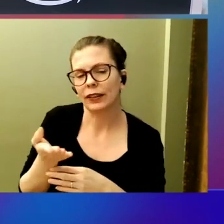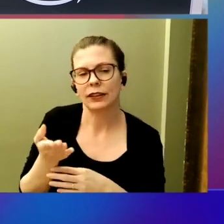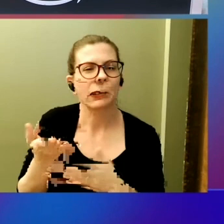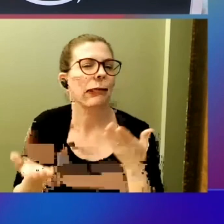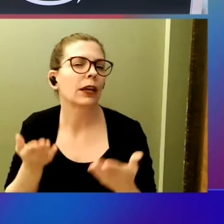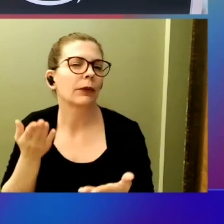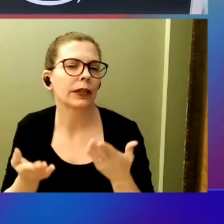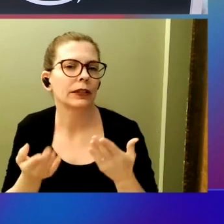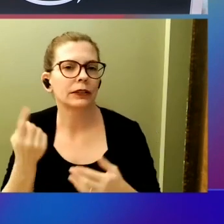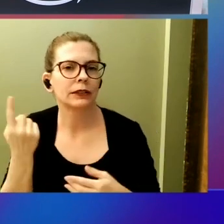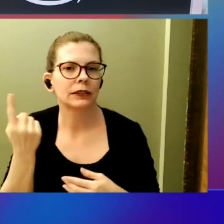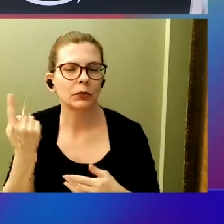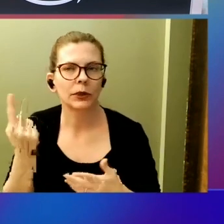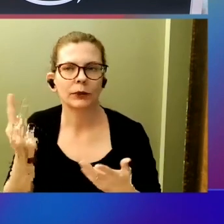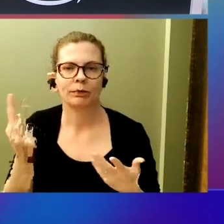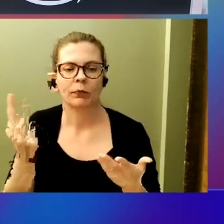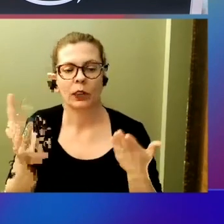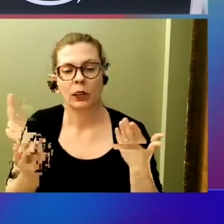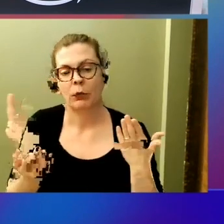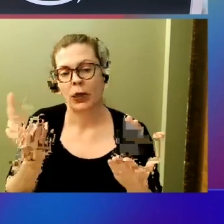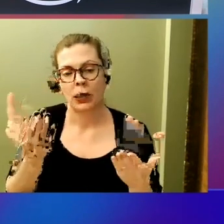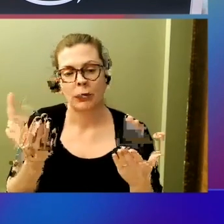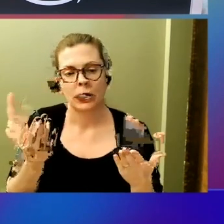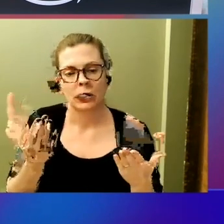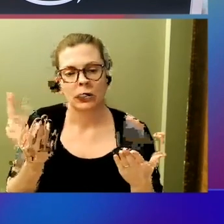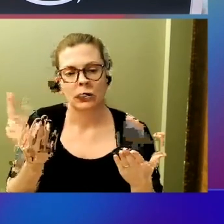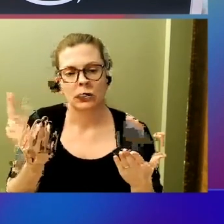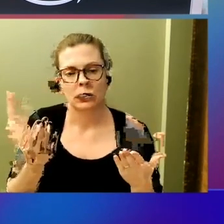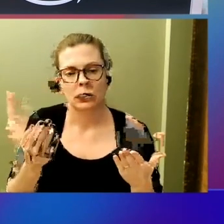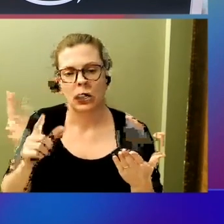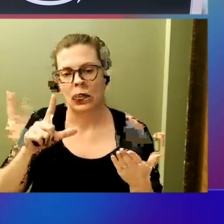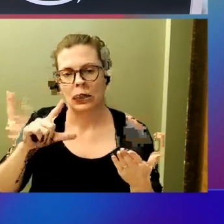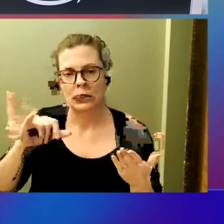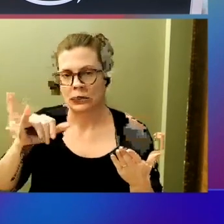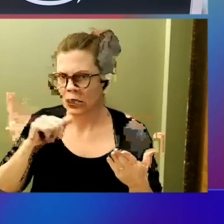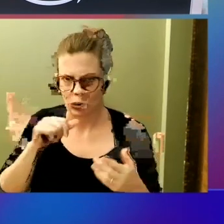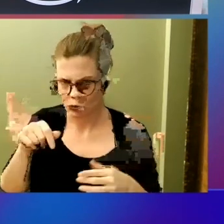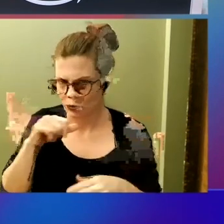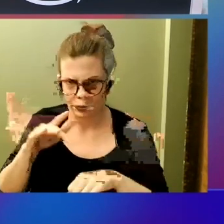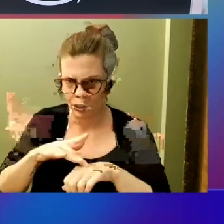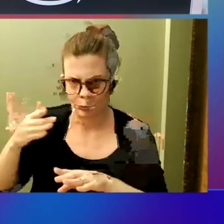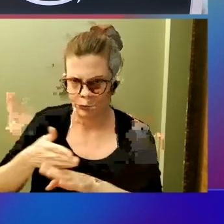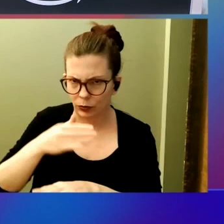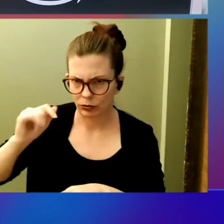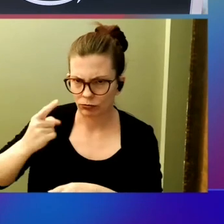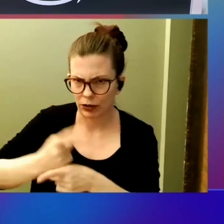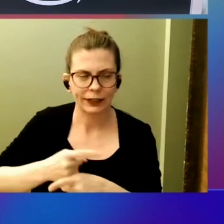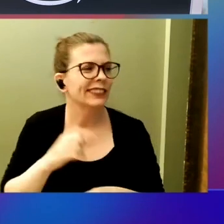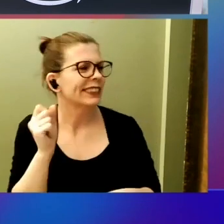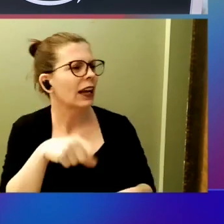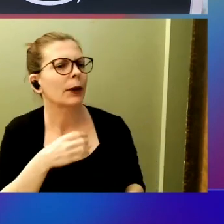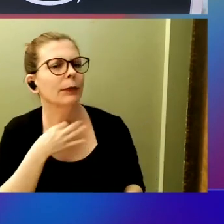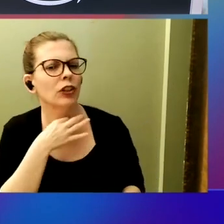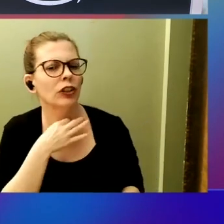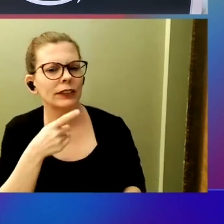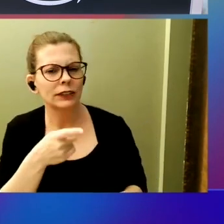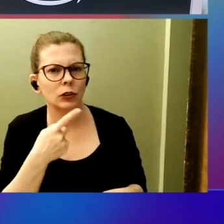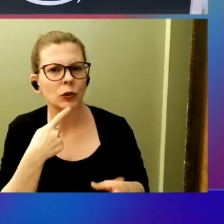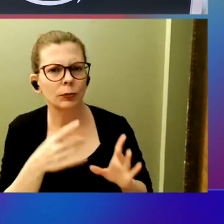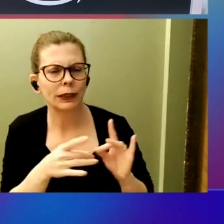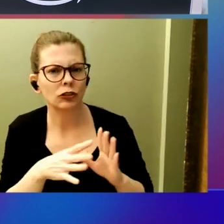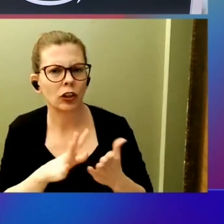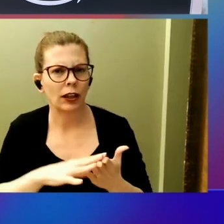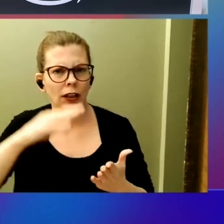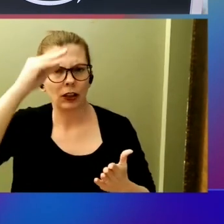maybe Isa, if you've not used Jupyter Lab before, right? No, and I would be curious, like you mentioned, for example, learning, which is great for me,